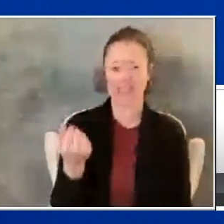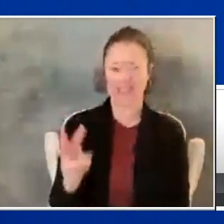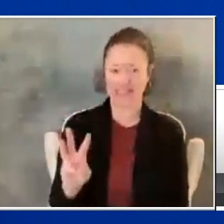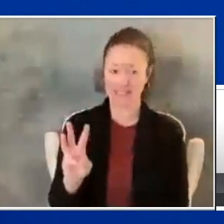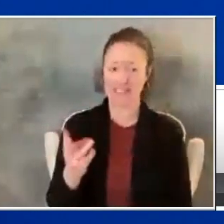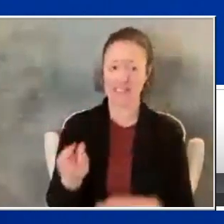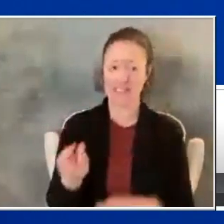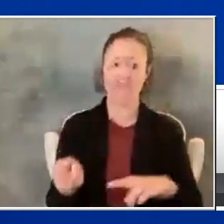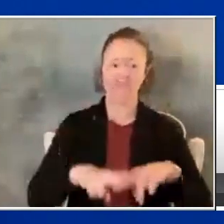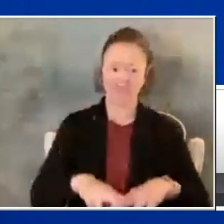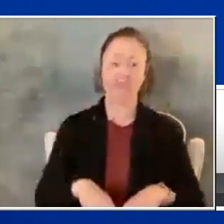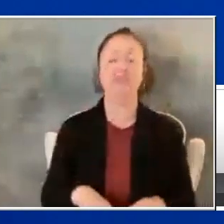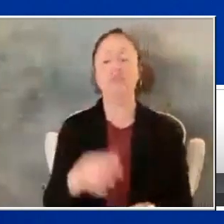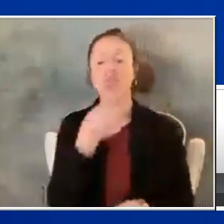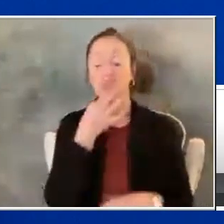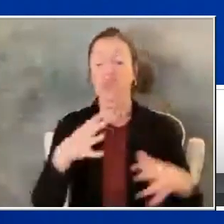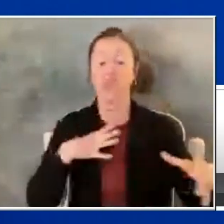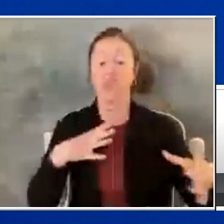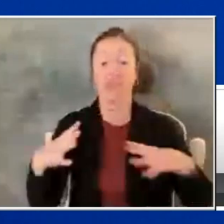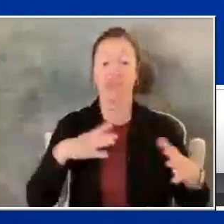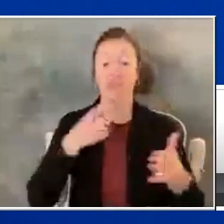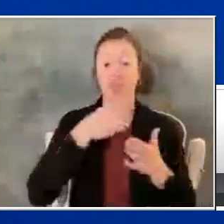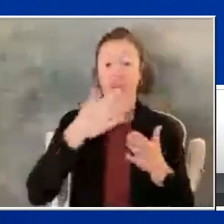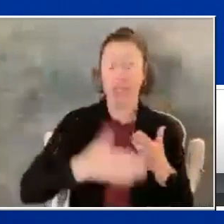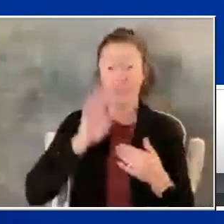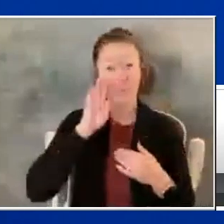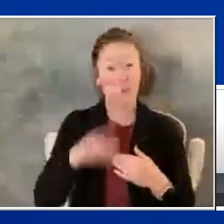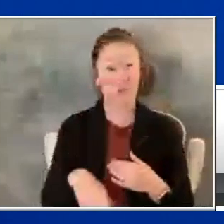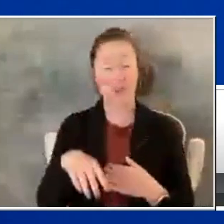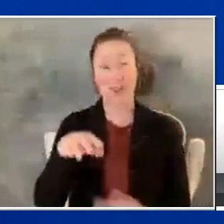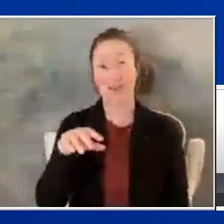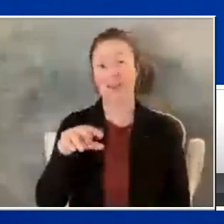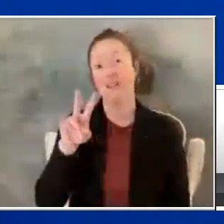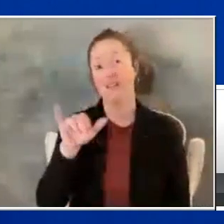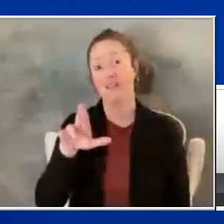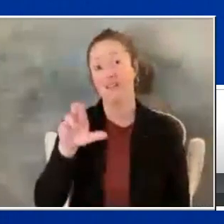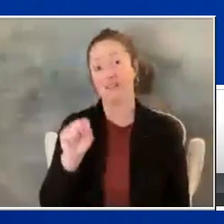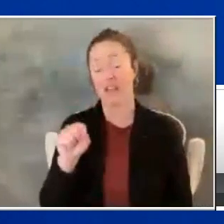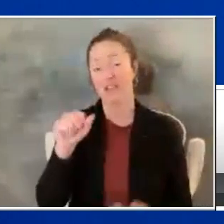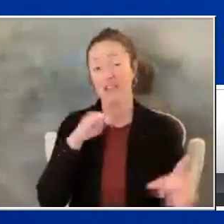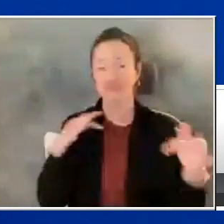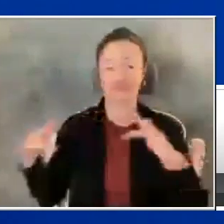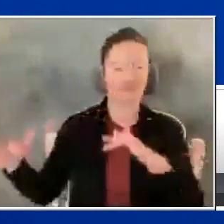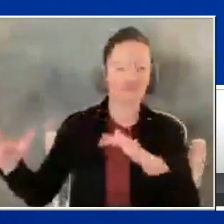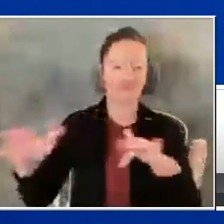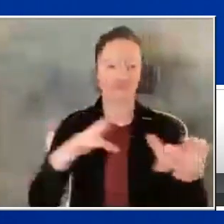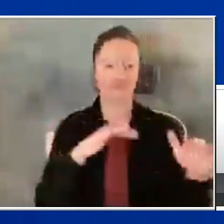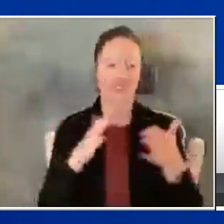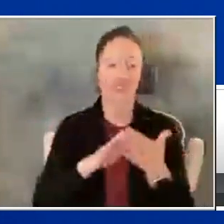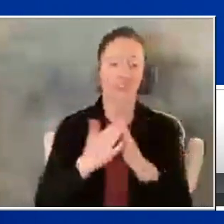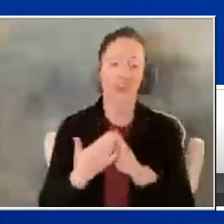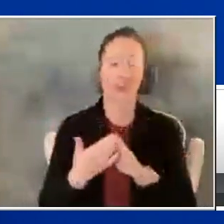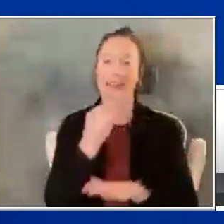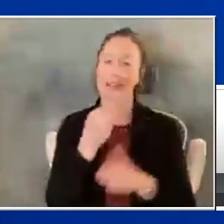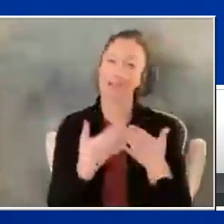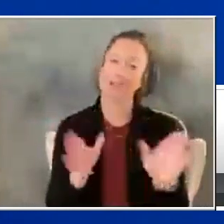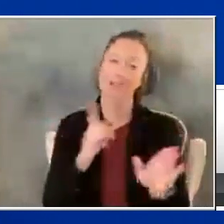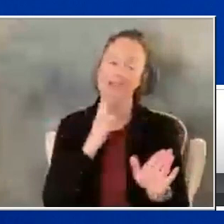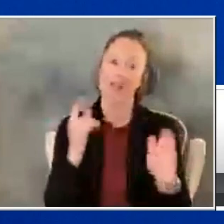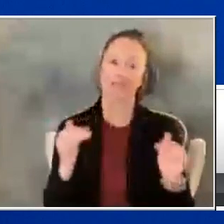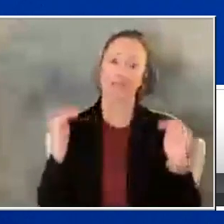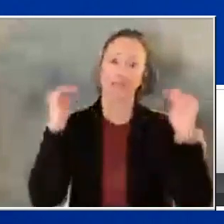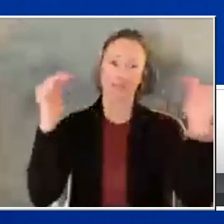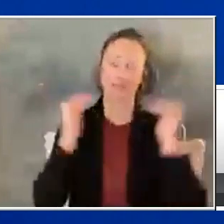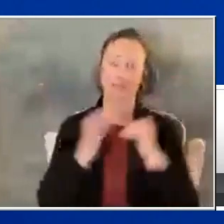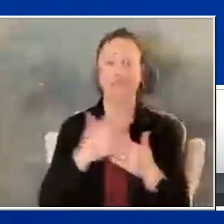a holiday weekend, we know the virus circulation in the community in general has been high. Unfortunately, right now